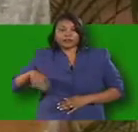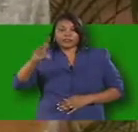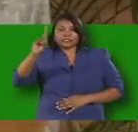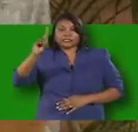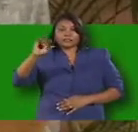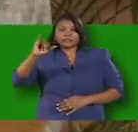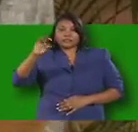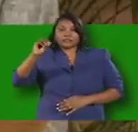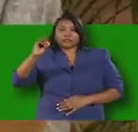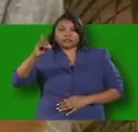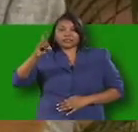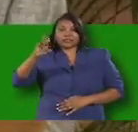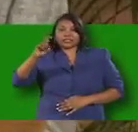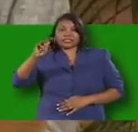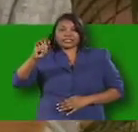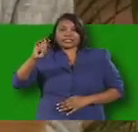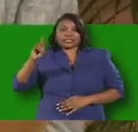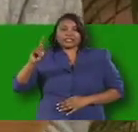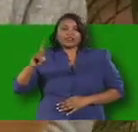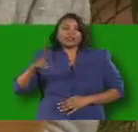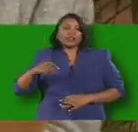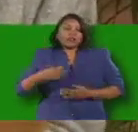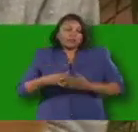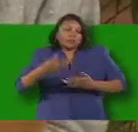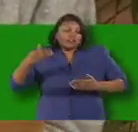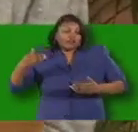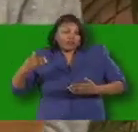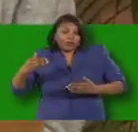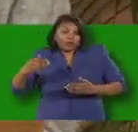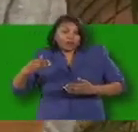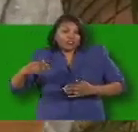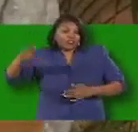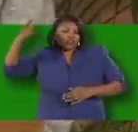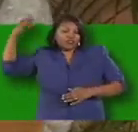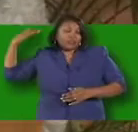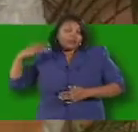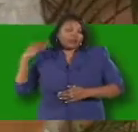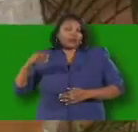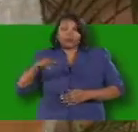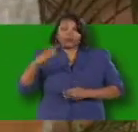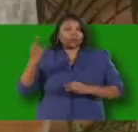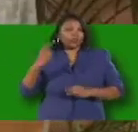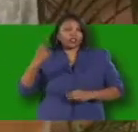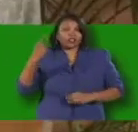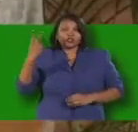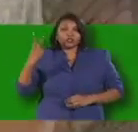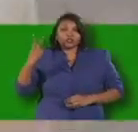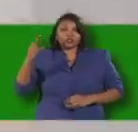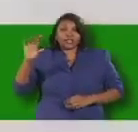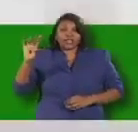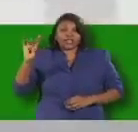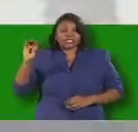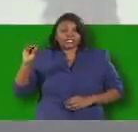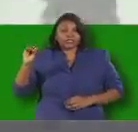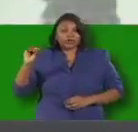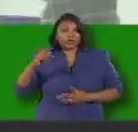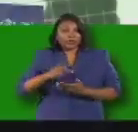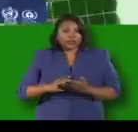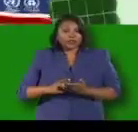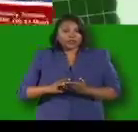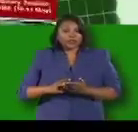with only 280 parts per million before the Industrial Revolution."